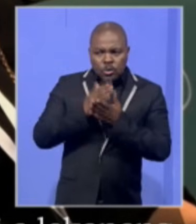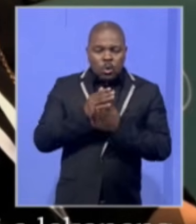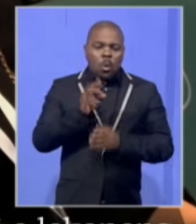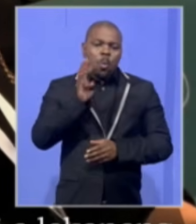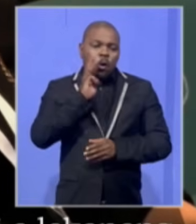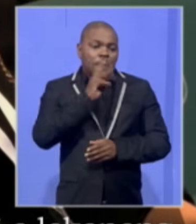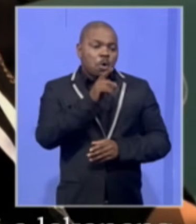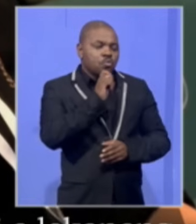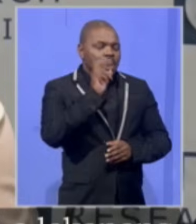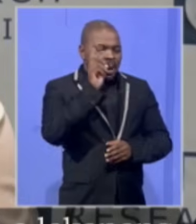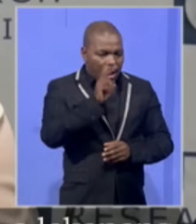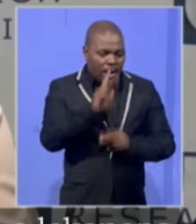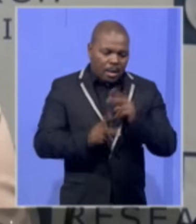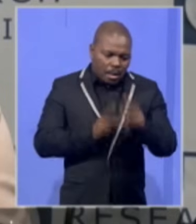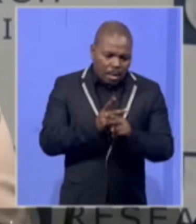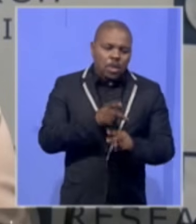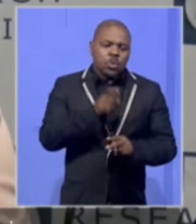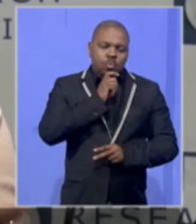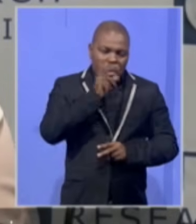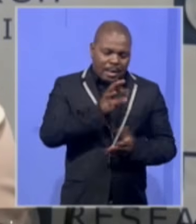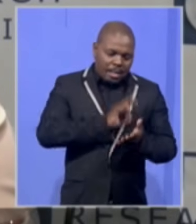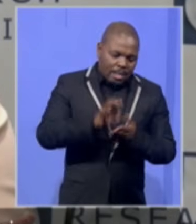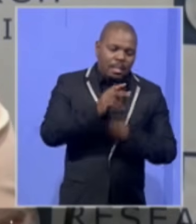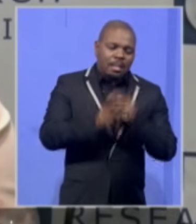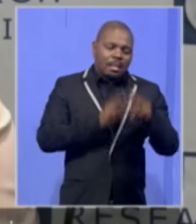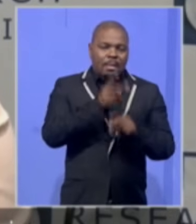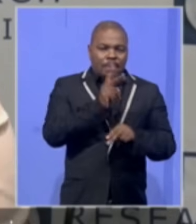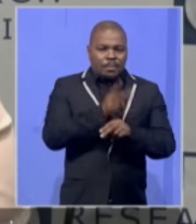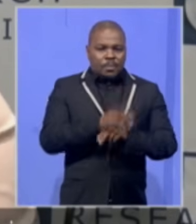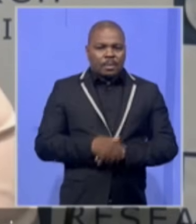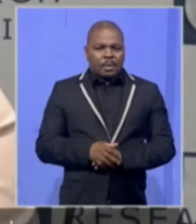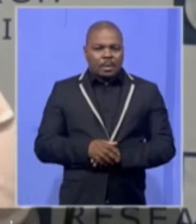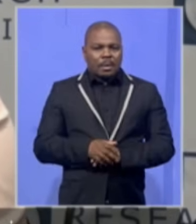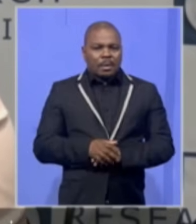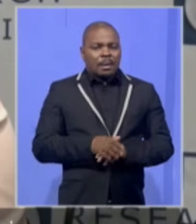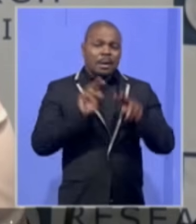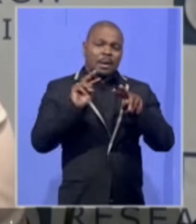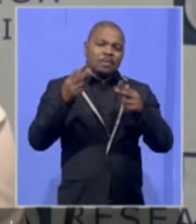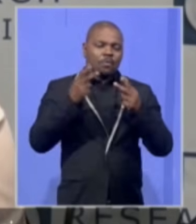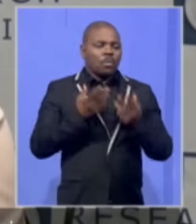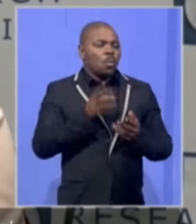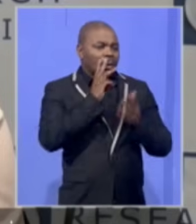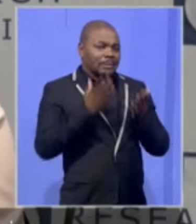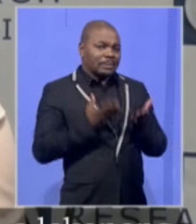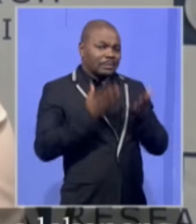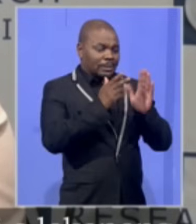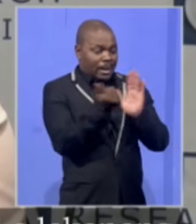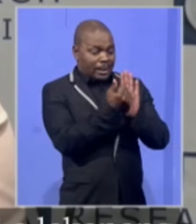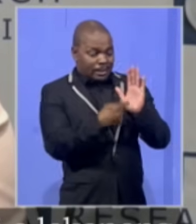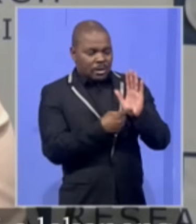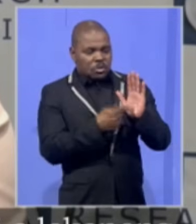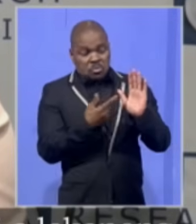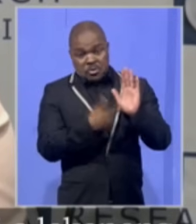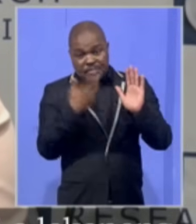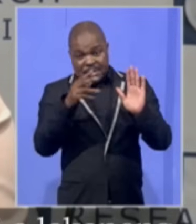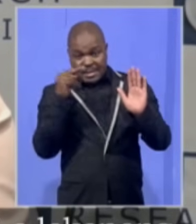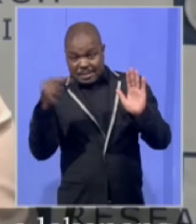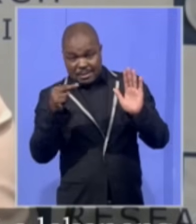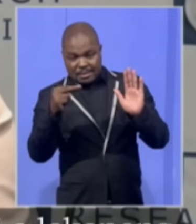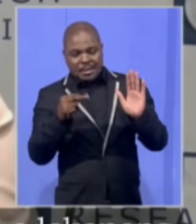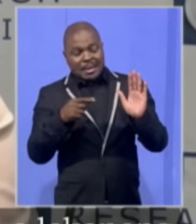dirisitsweng gape. You've seen the review of the Water Services Act, Doc. You see that also that there are limitations in terms